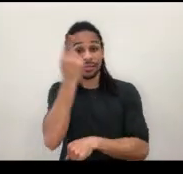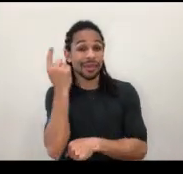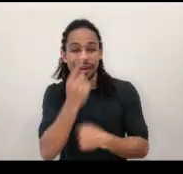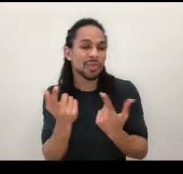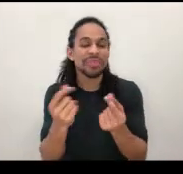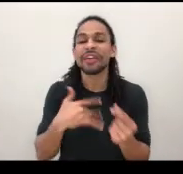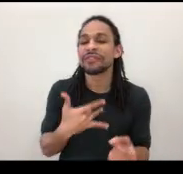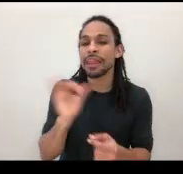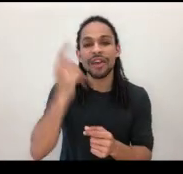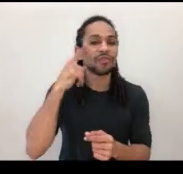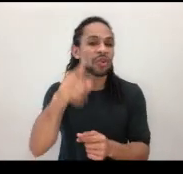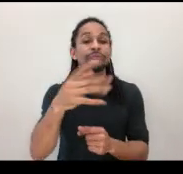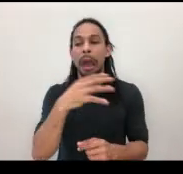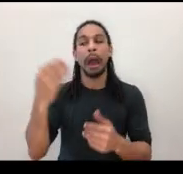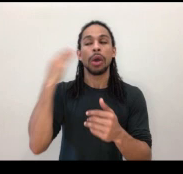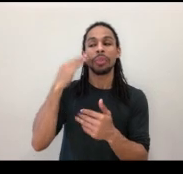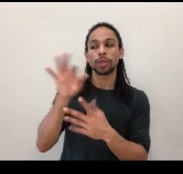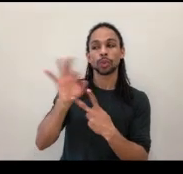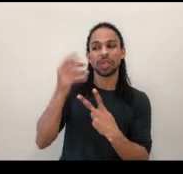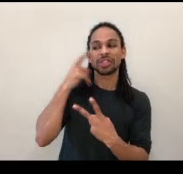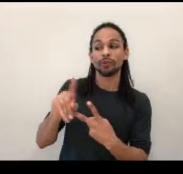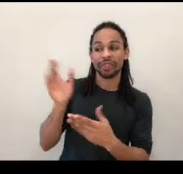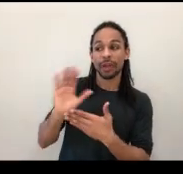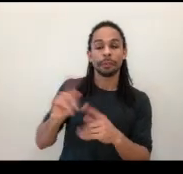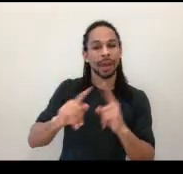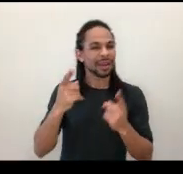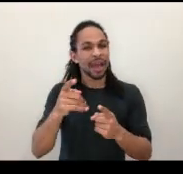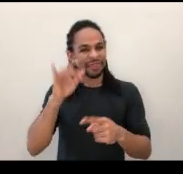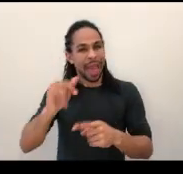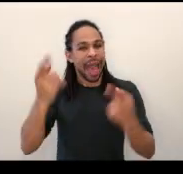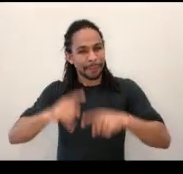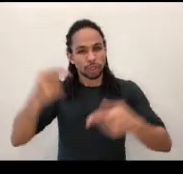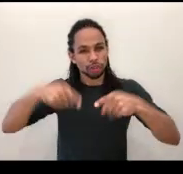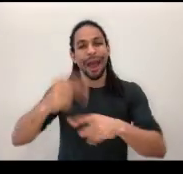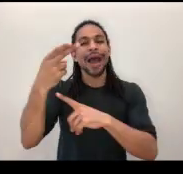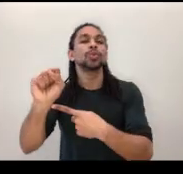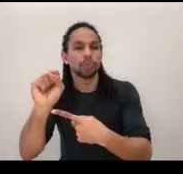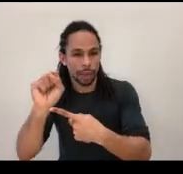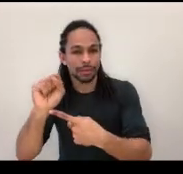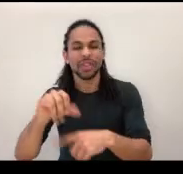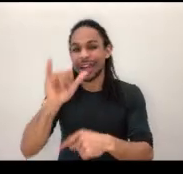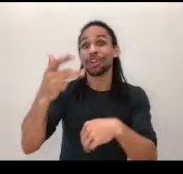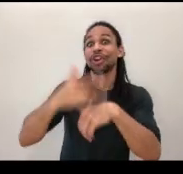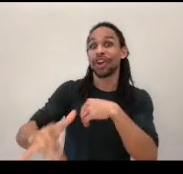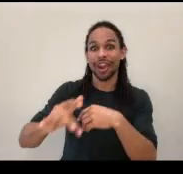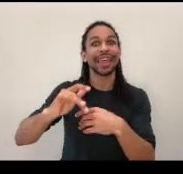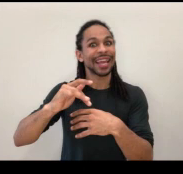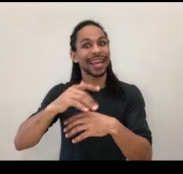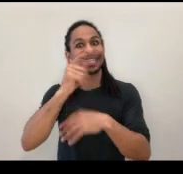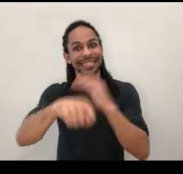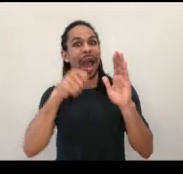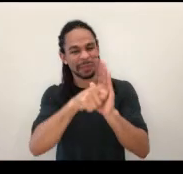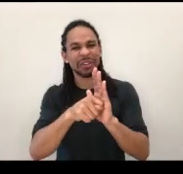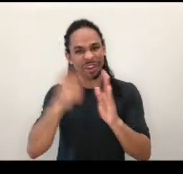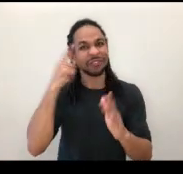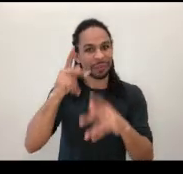it like for you, and I know this was a choice for the film, to kind of stage this in high school? This is kind of an early stage in life. I know this is,